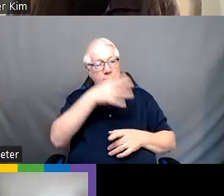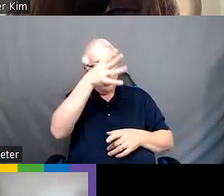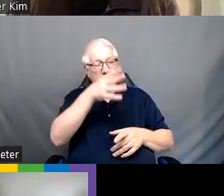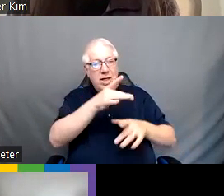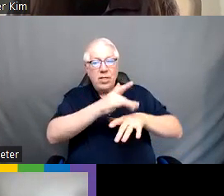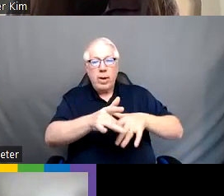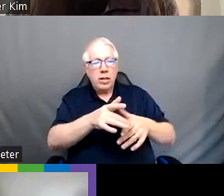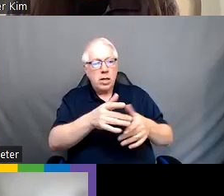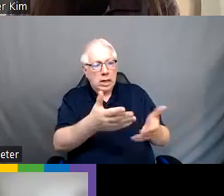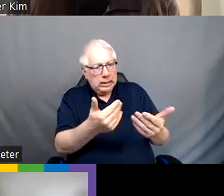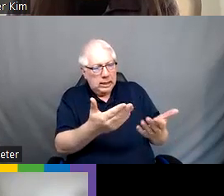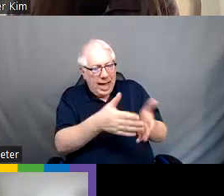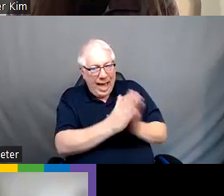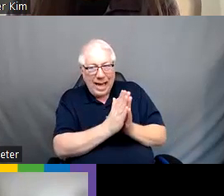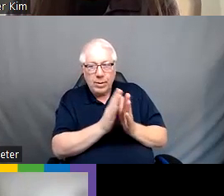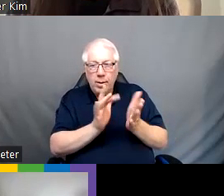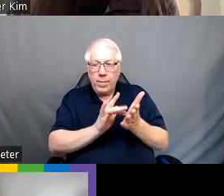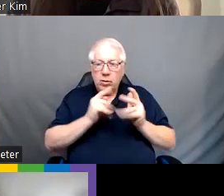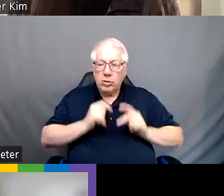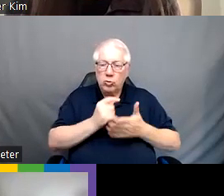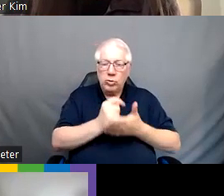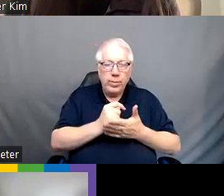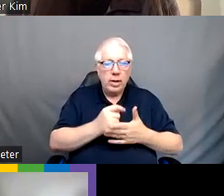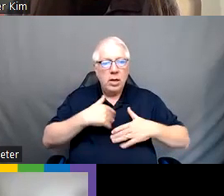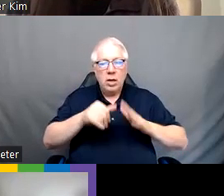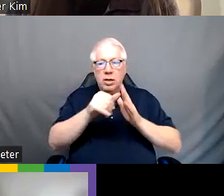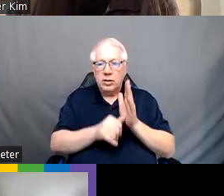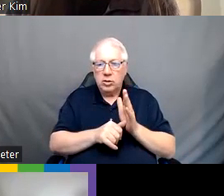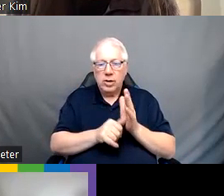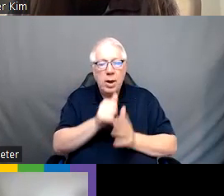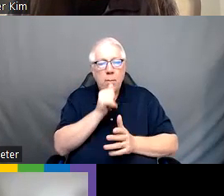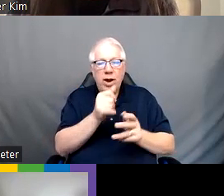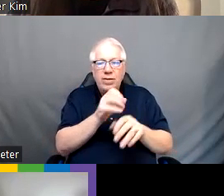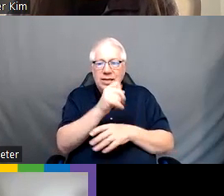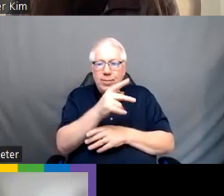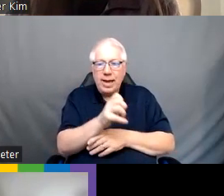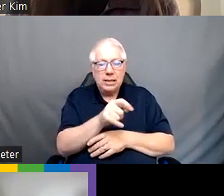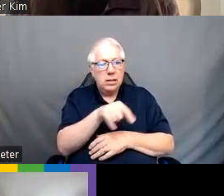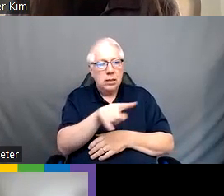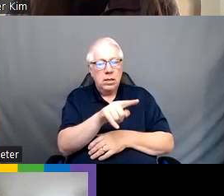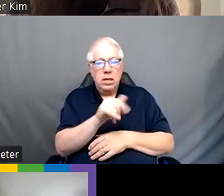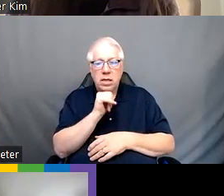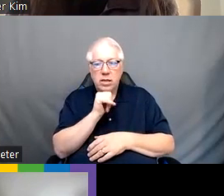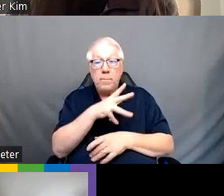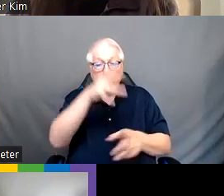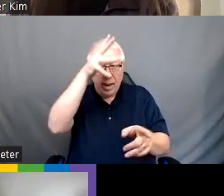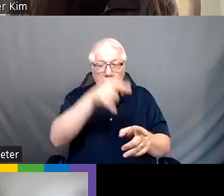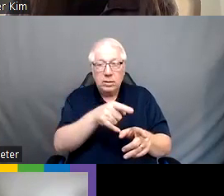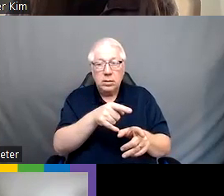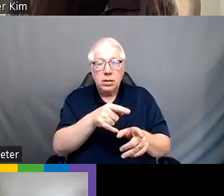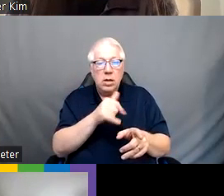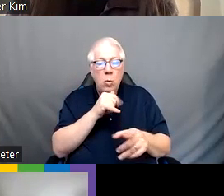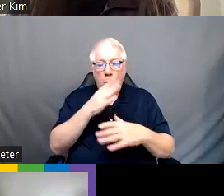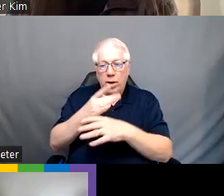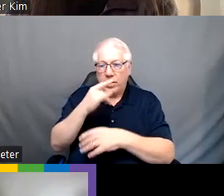these questions about medical treatment or about surgery in a private space where they're not going to bother the